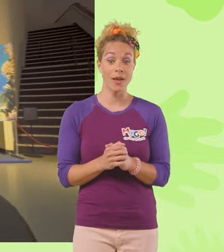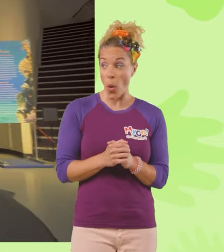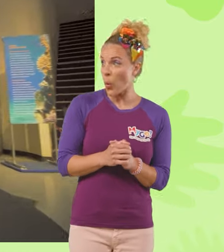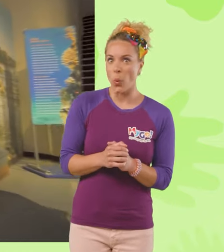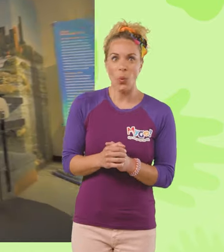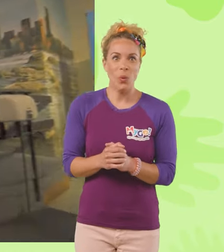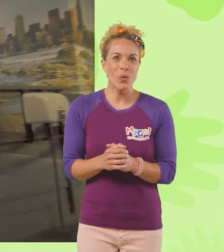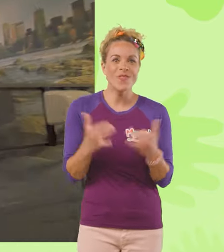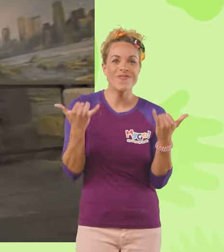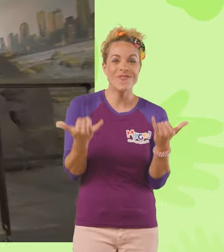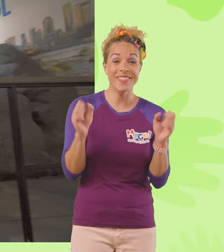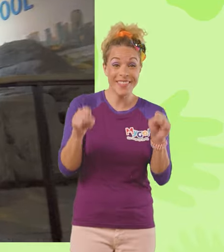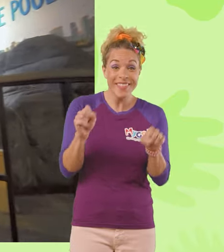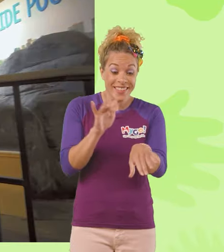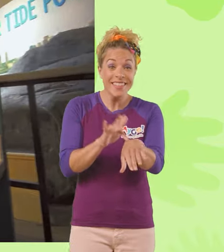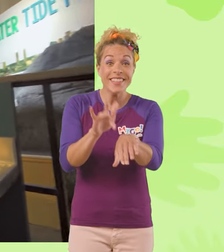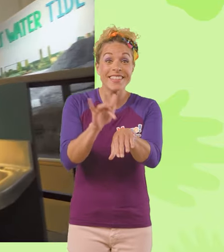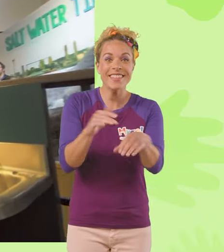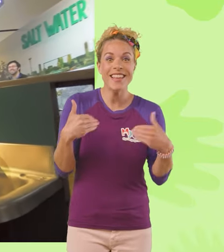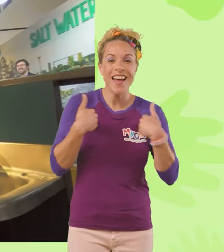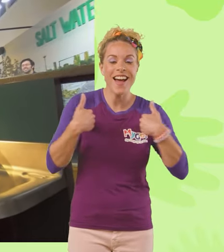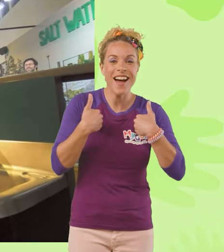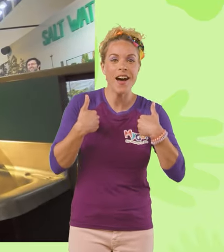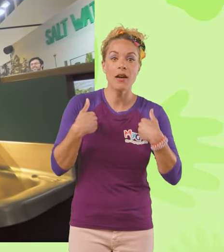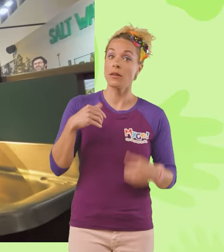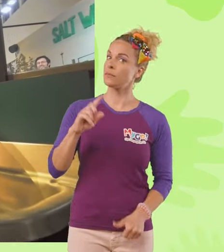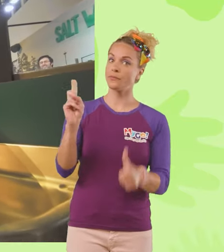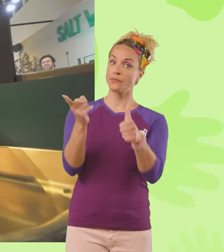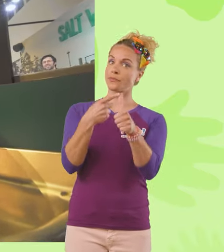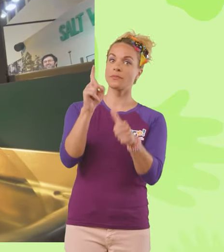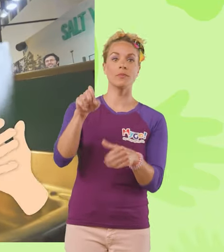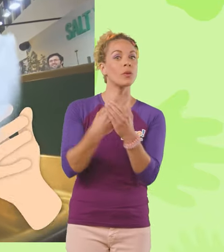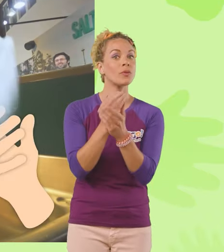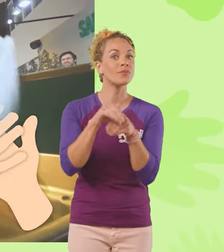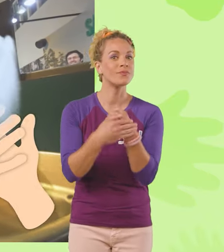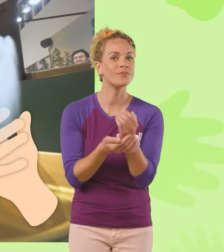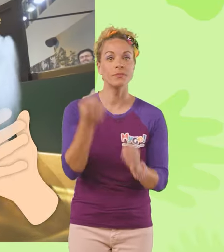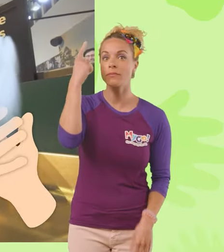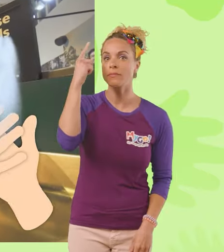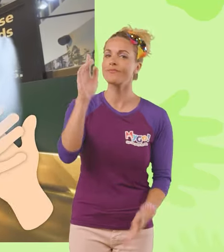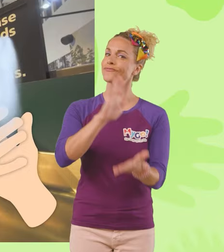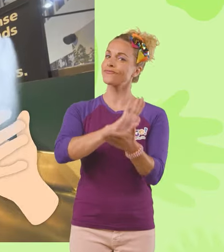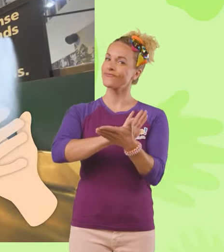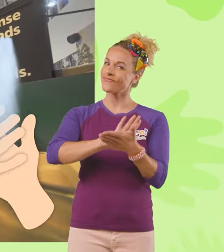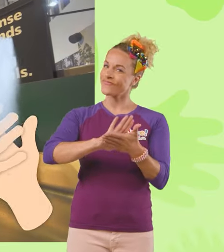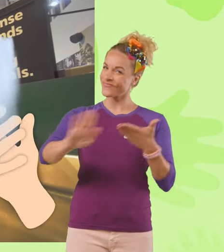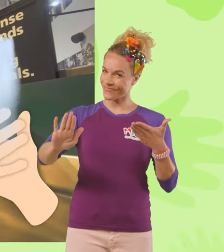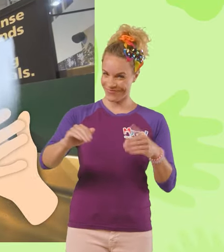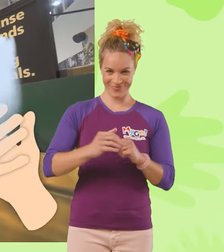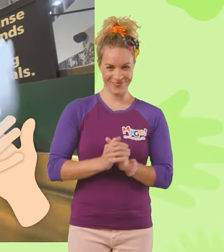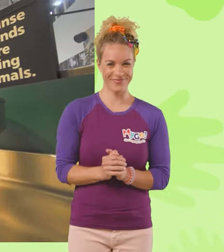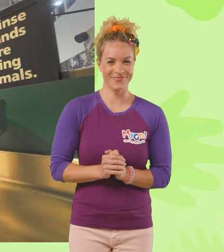Oh, now we get to touch some animals. But first, we need to wash our hands. So then our hands are nice and clean.